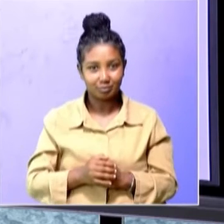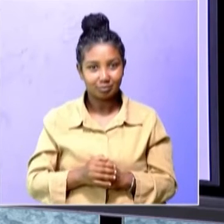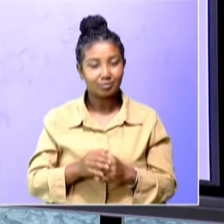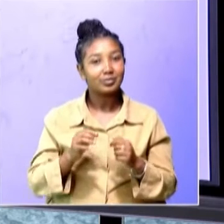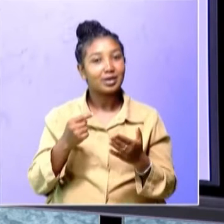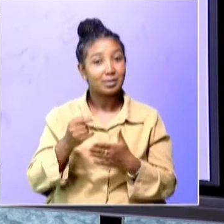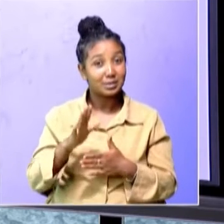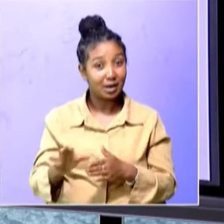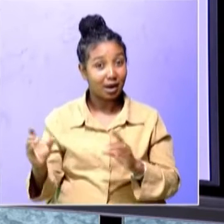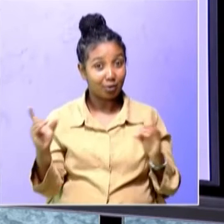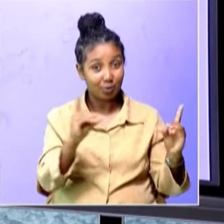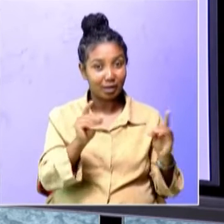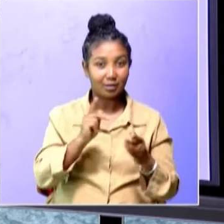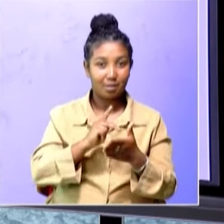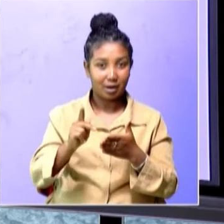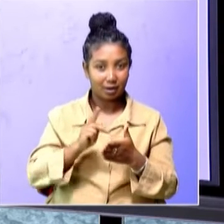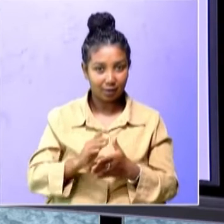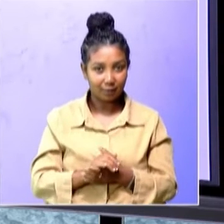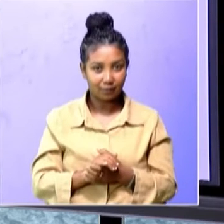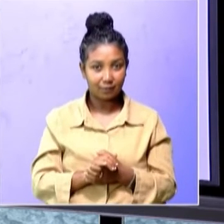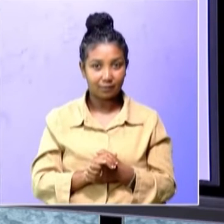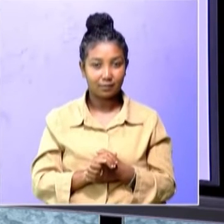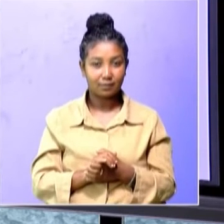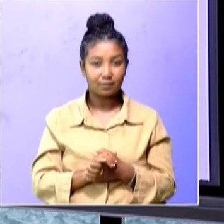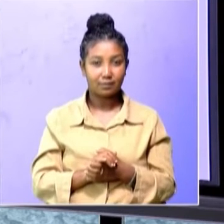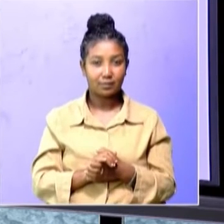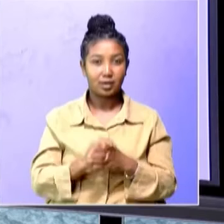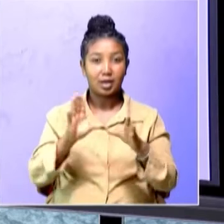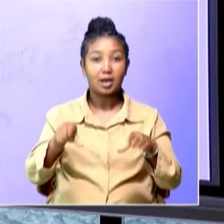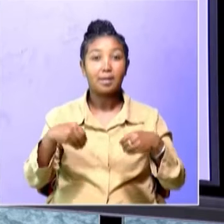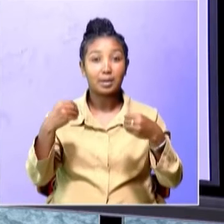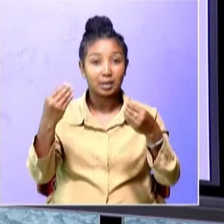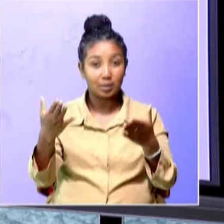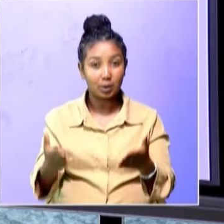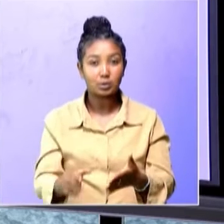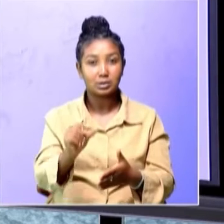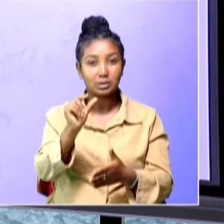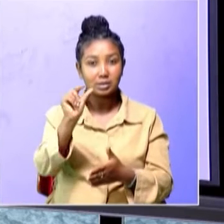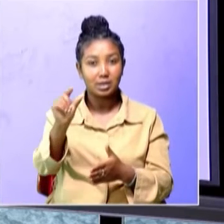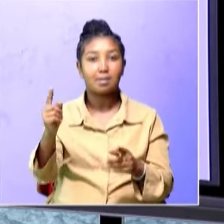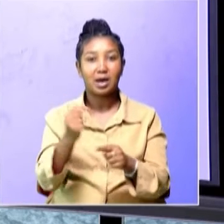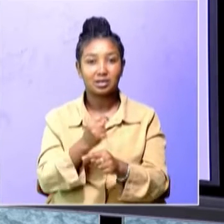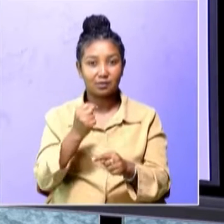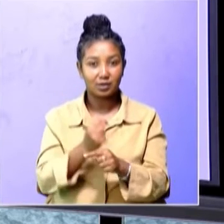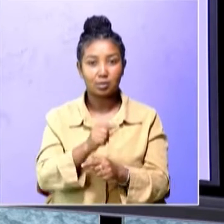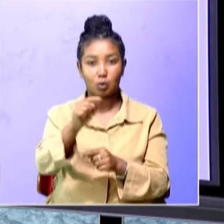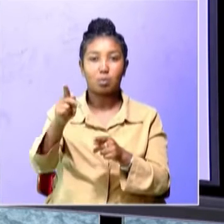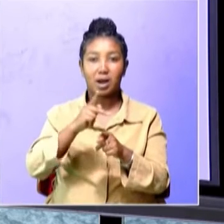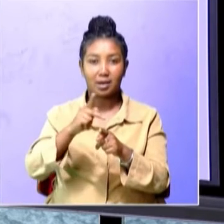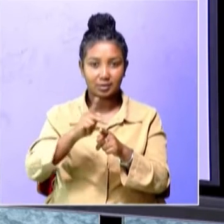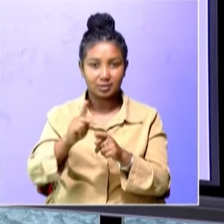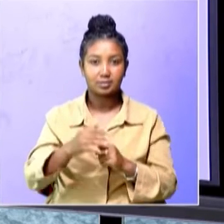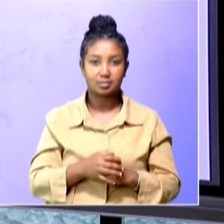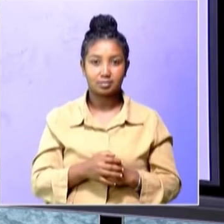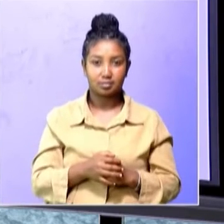all about argumentative paragraph. Let me give you some activities that you practiced after